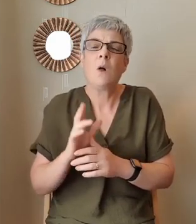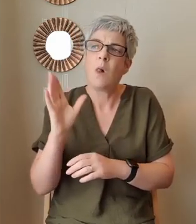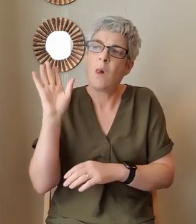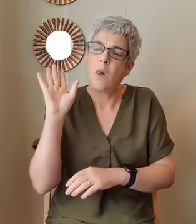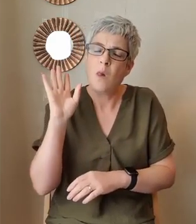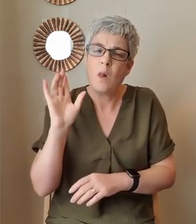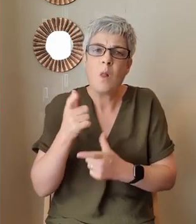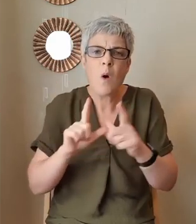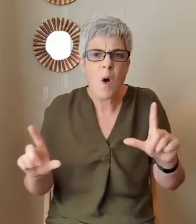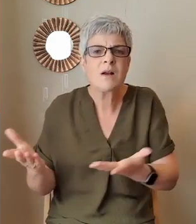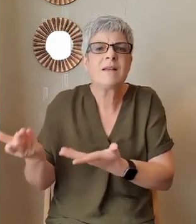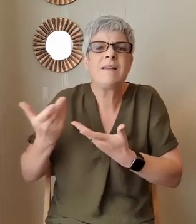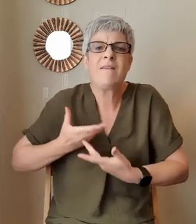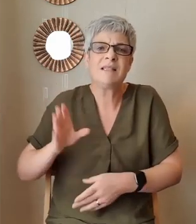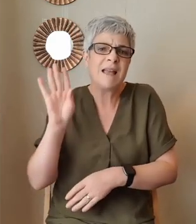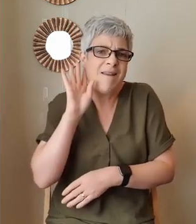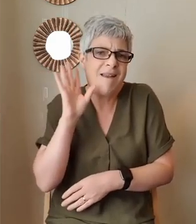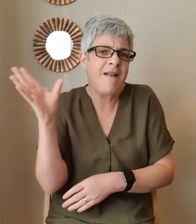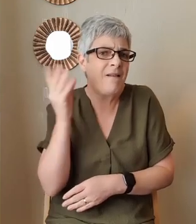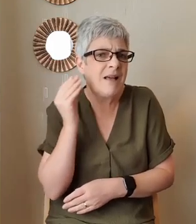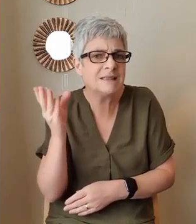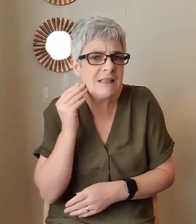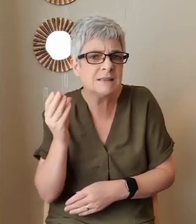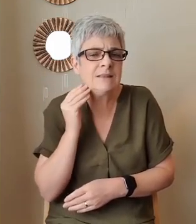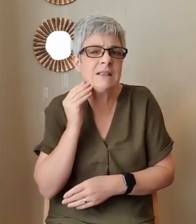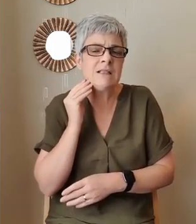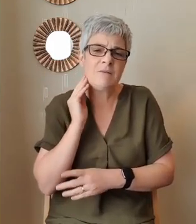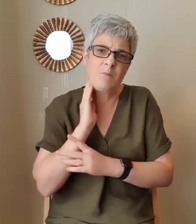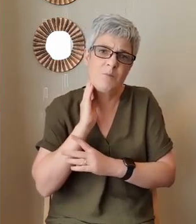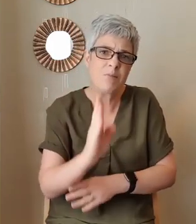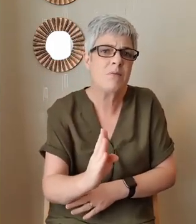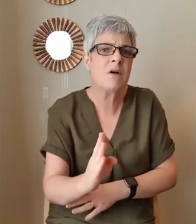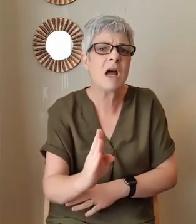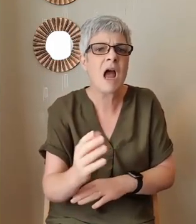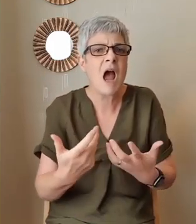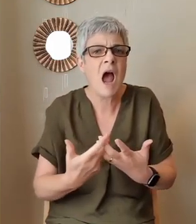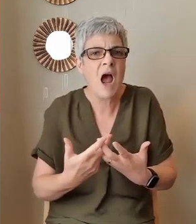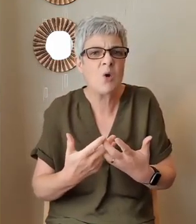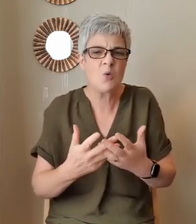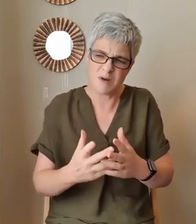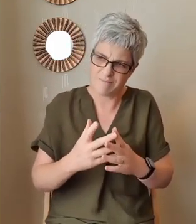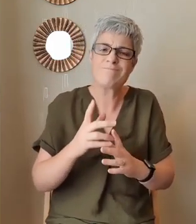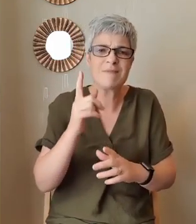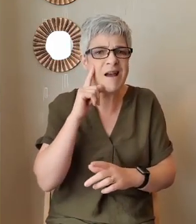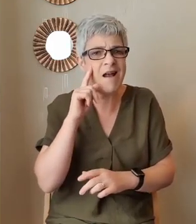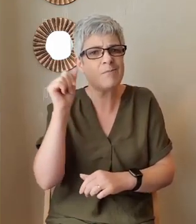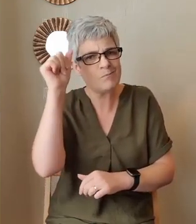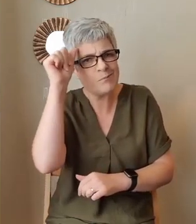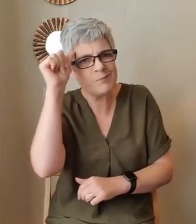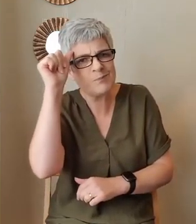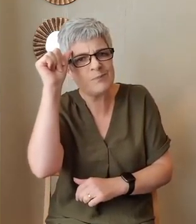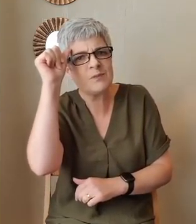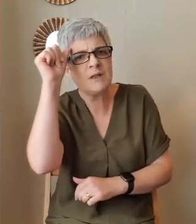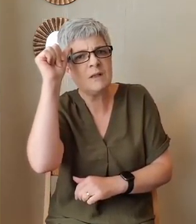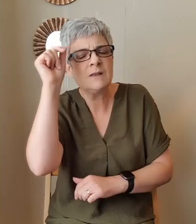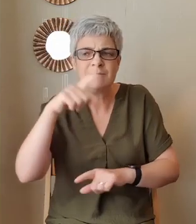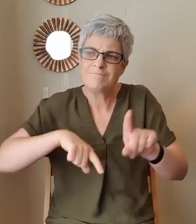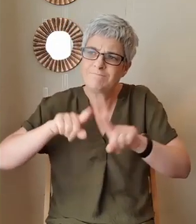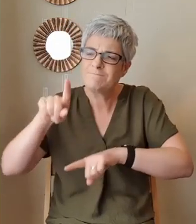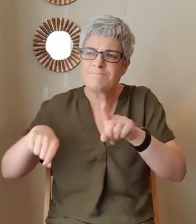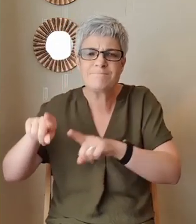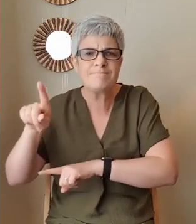Lord, give us the ear that listens and directs us as to how we admit and acknowledge to you